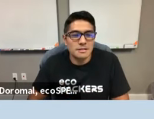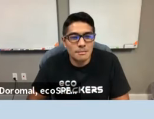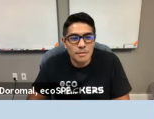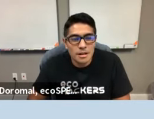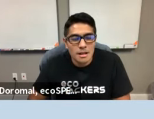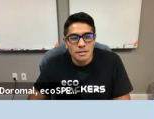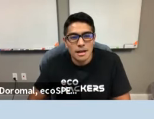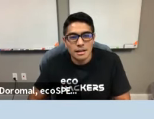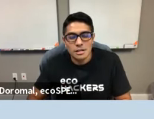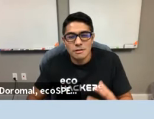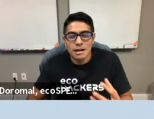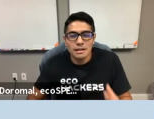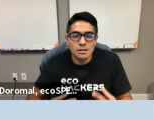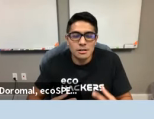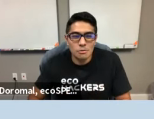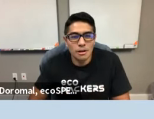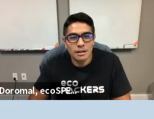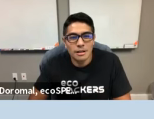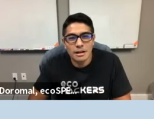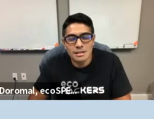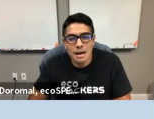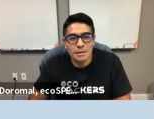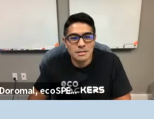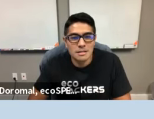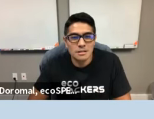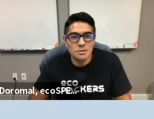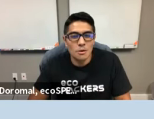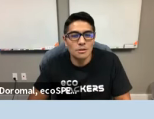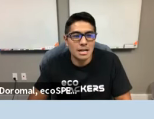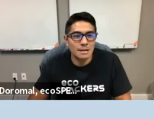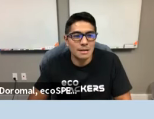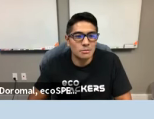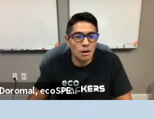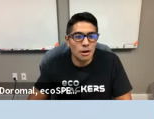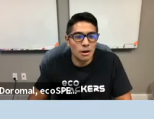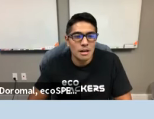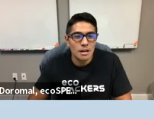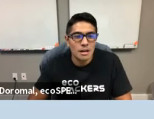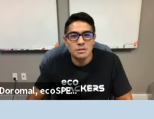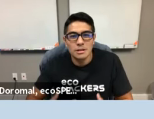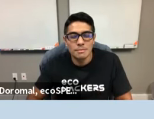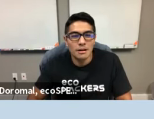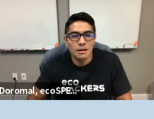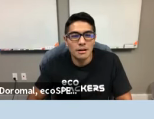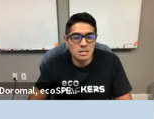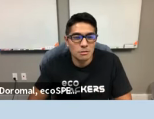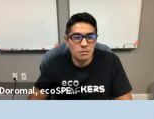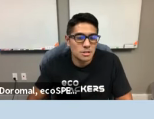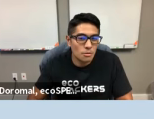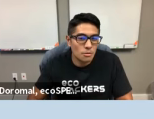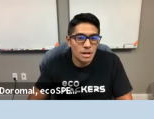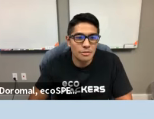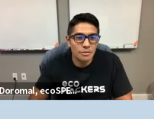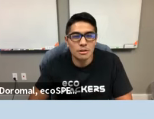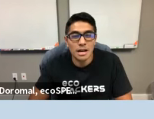technology system that can extract and destroy contaminants in soil, sediment, and water. And what's unique about us is